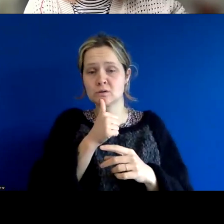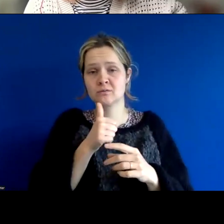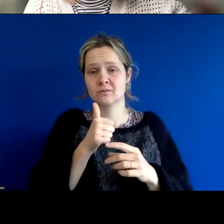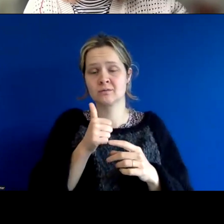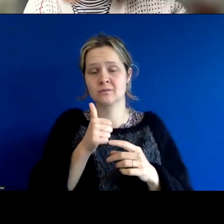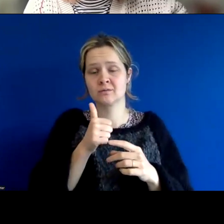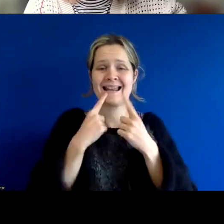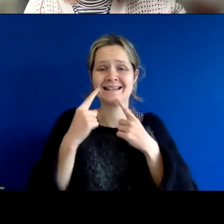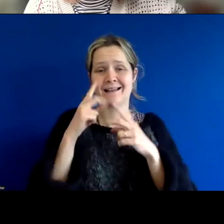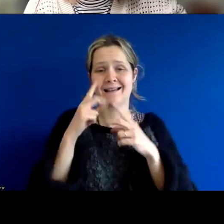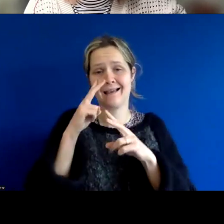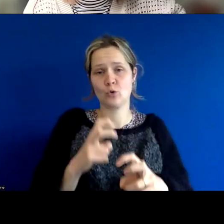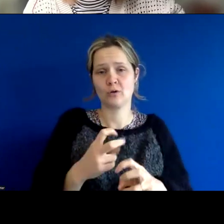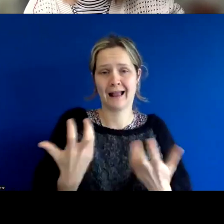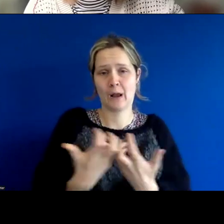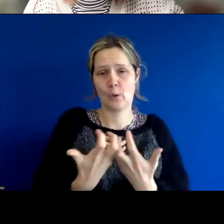information.